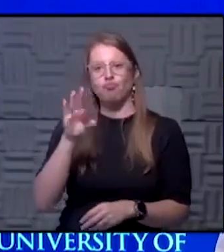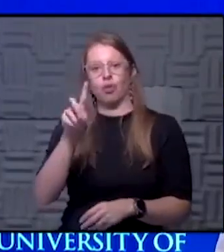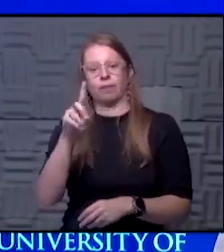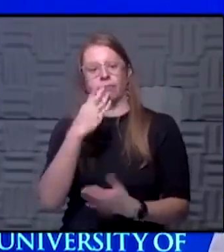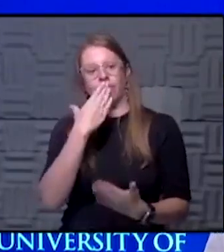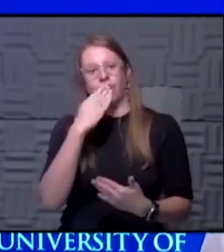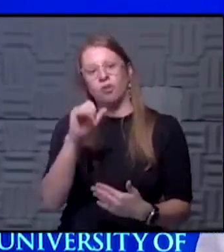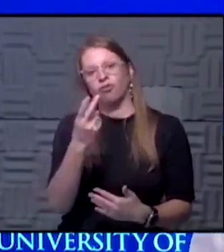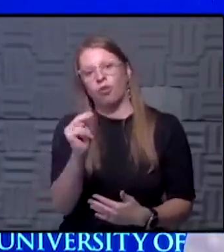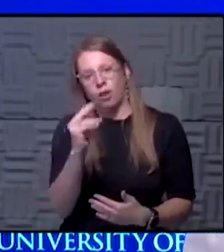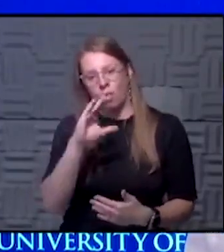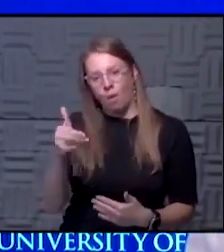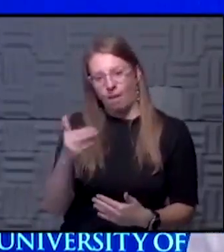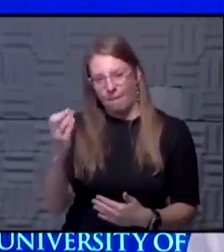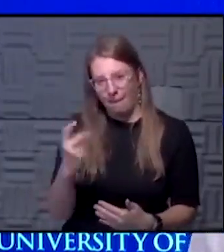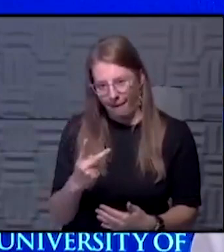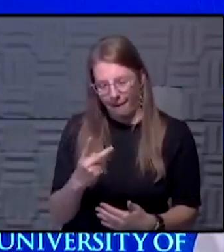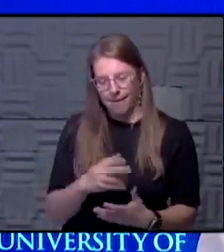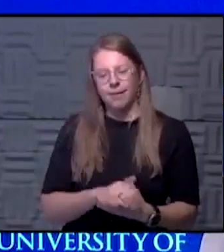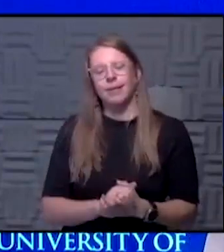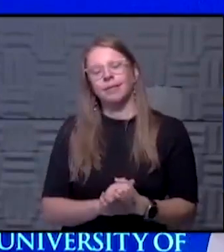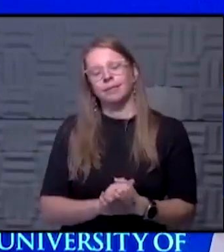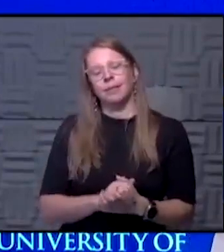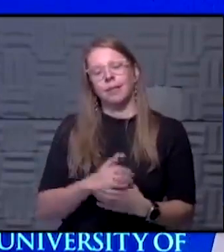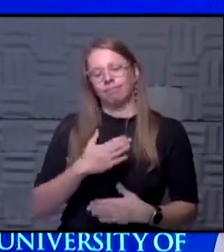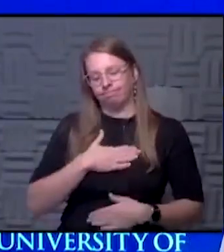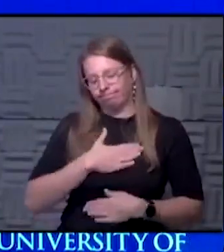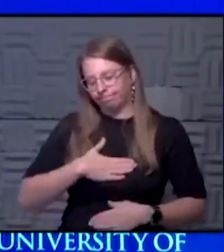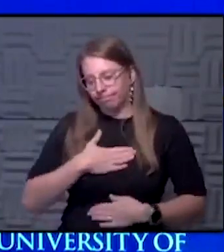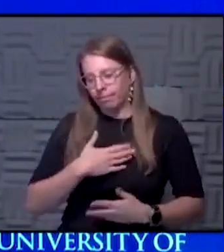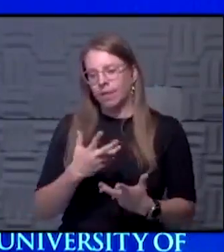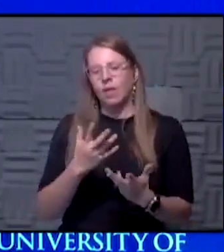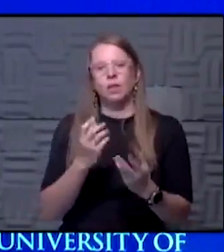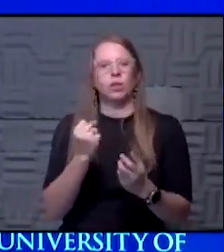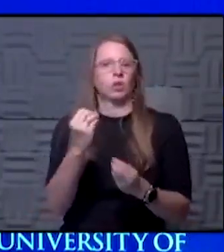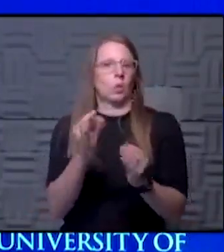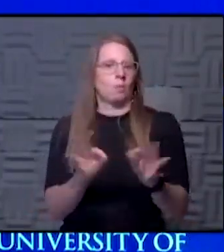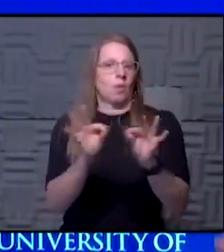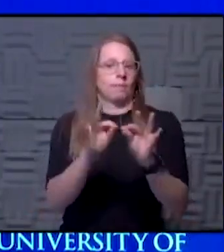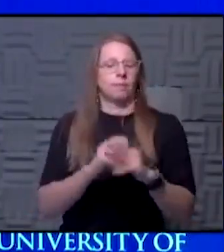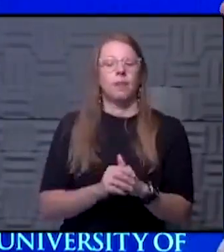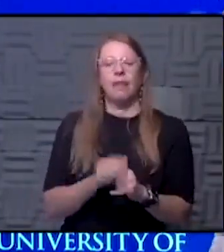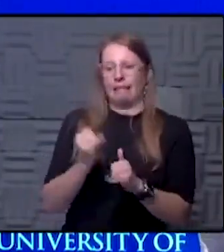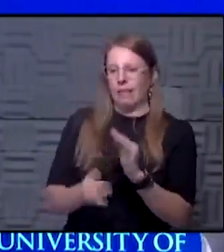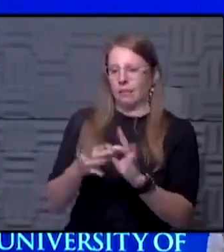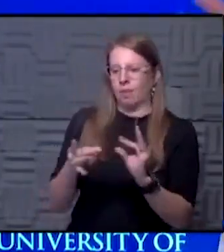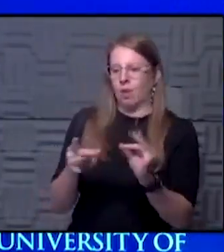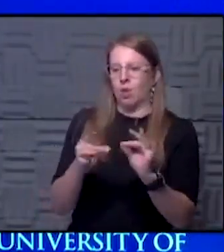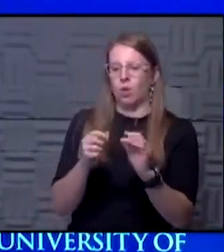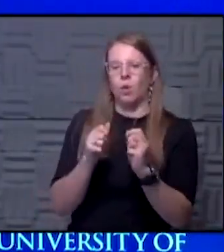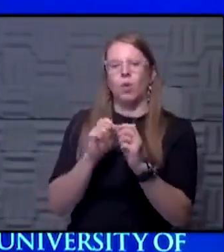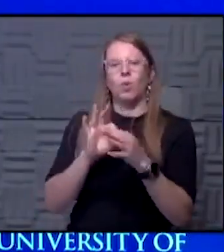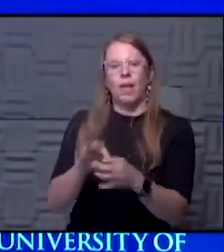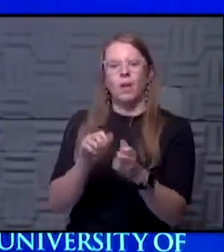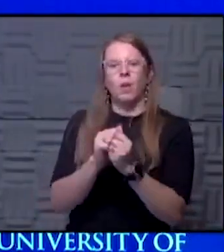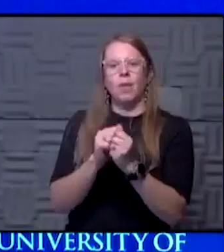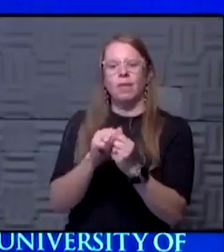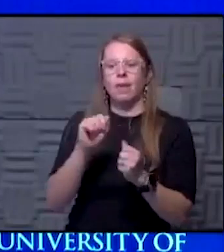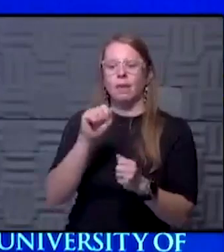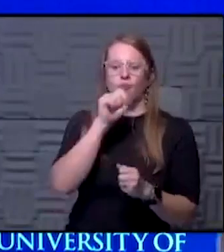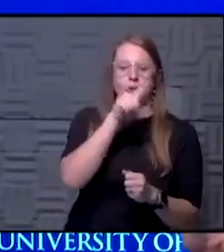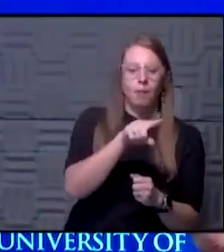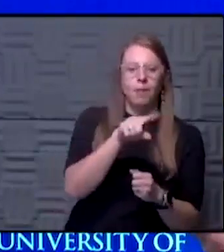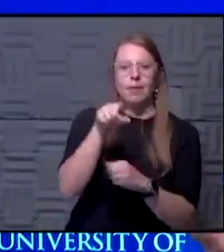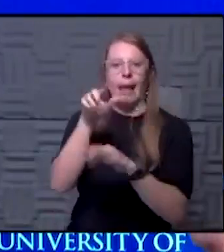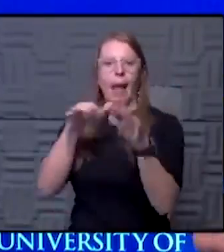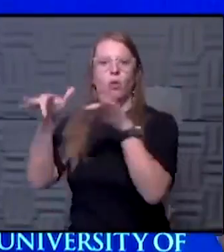so appreciate, again, welcoming you back to the program, and so important. One last comment on this question of aerosol versus droplet. It's sort of